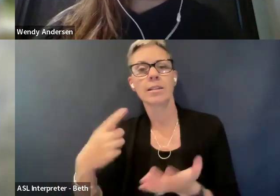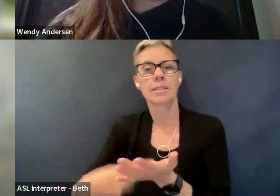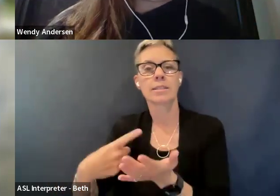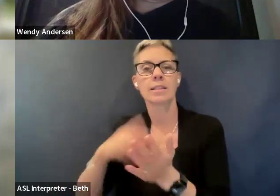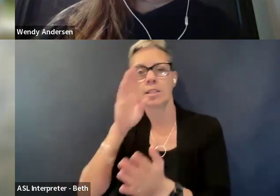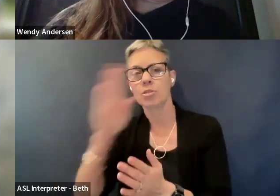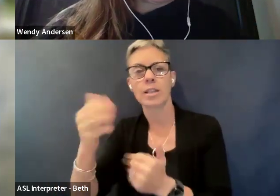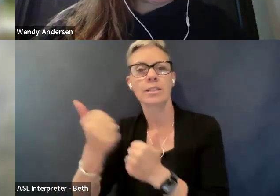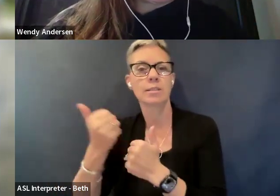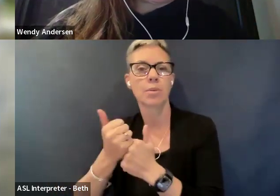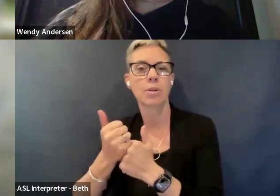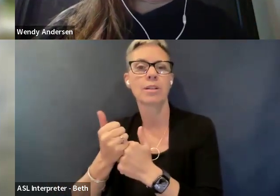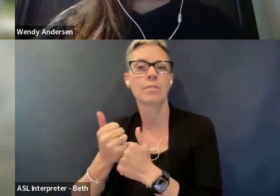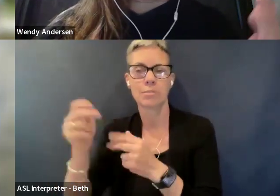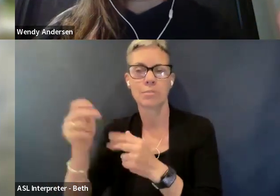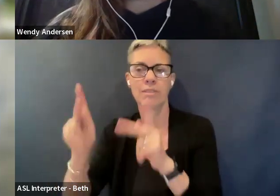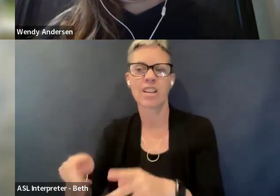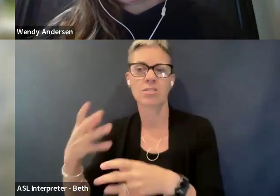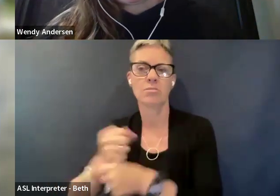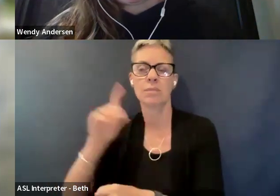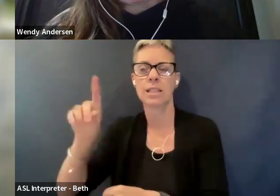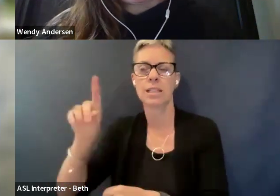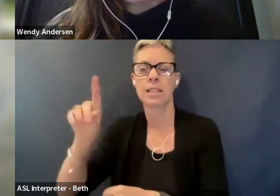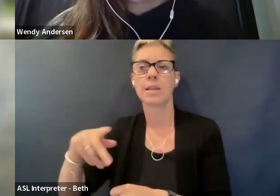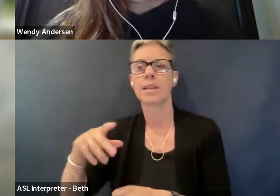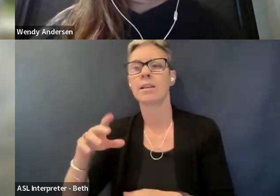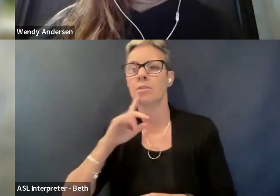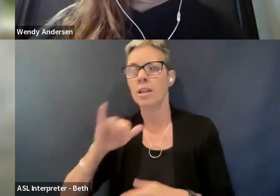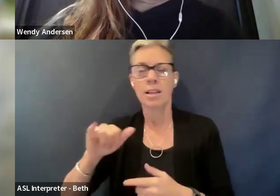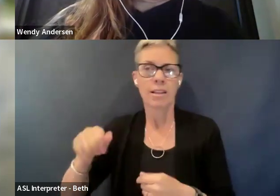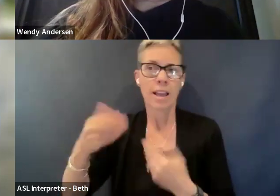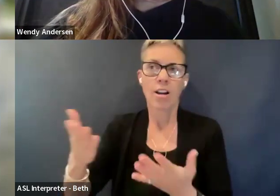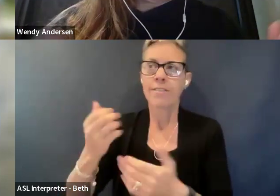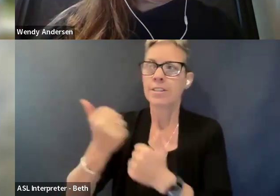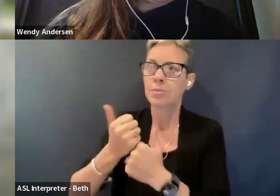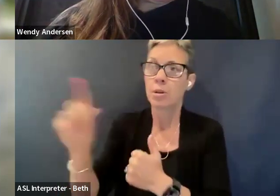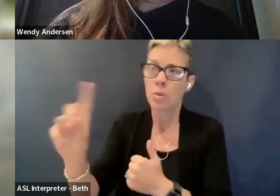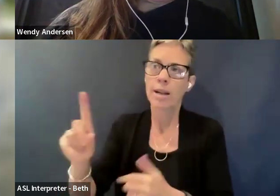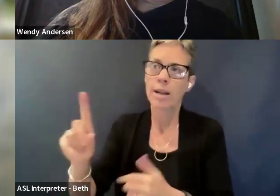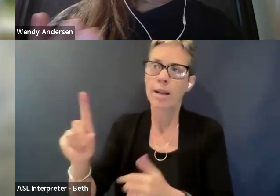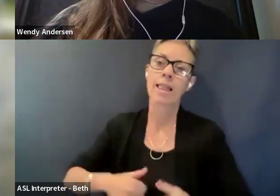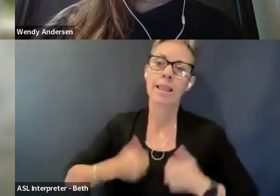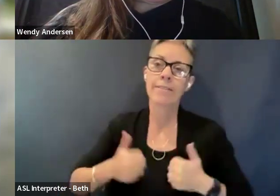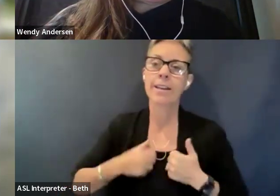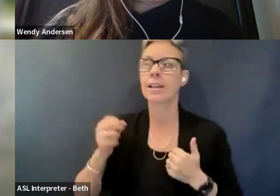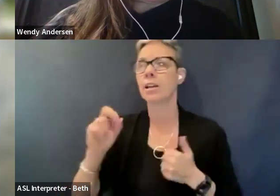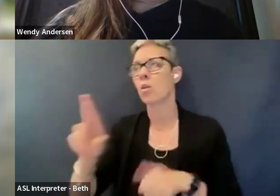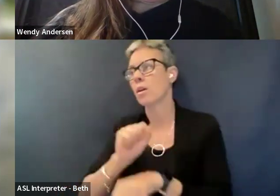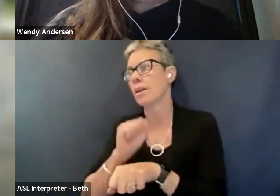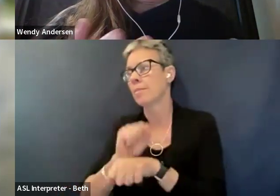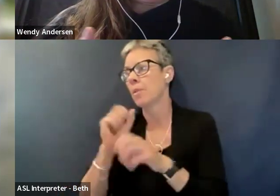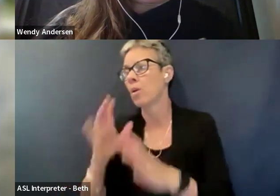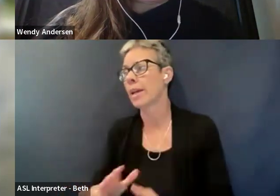are the ones who provide the services ranging from supports in the living, any of the employees.